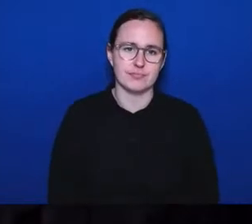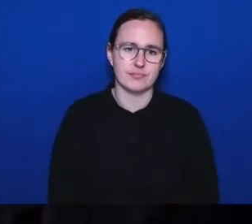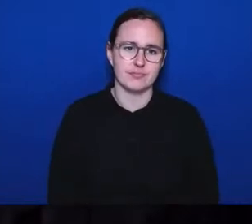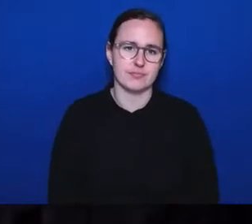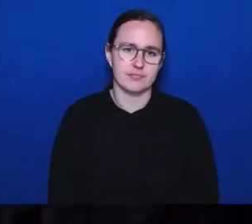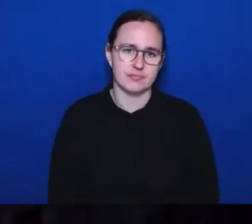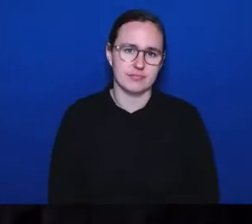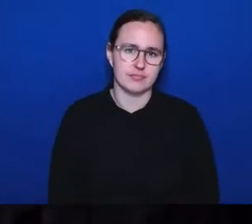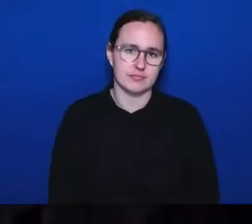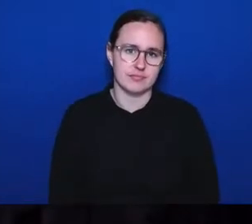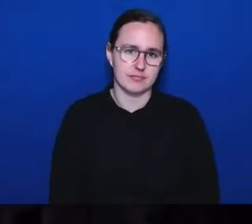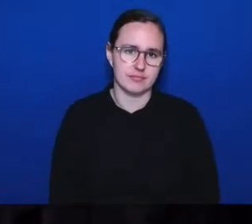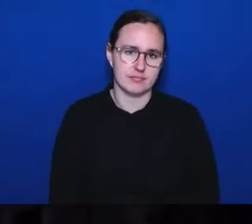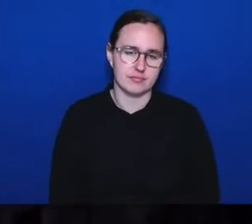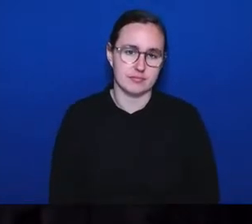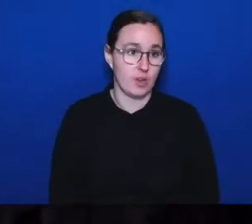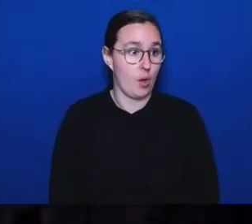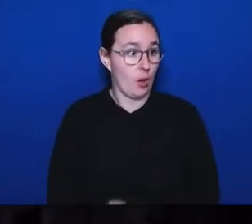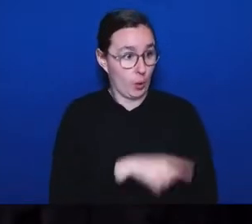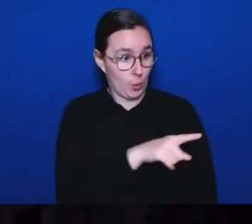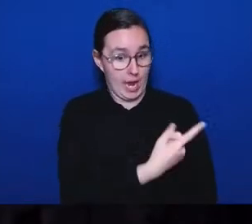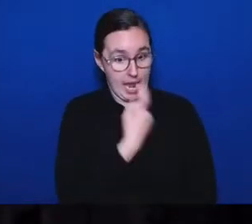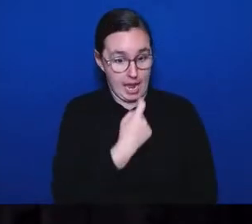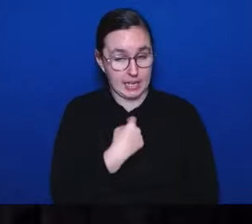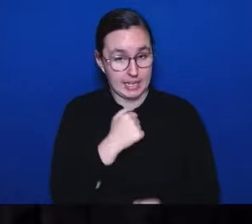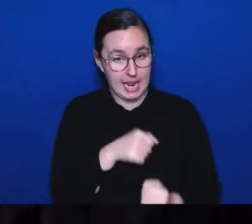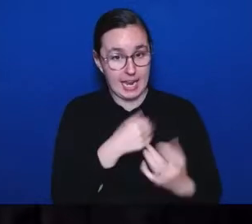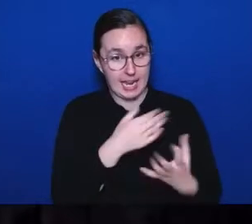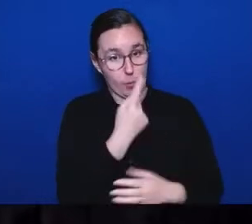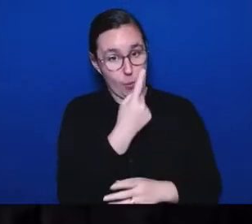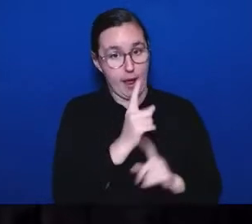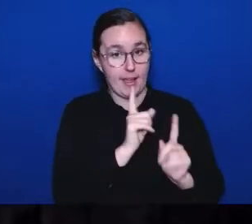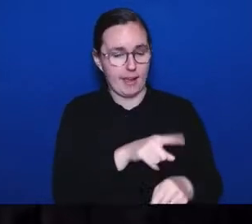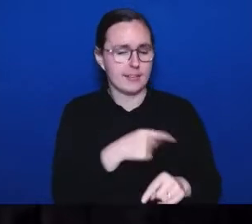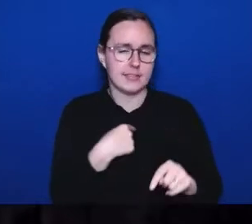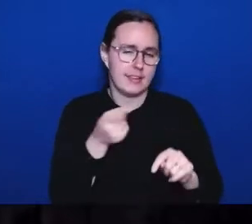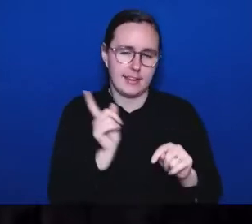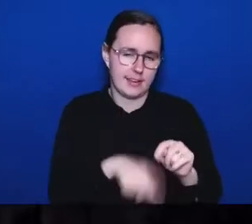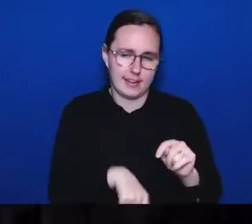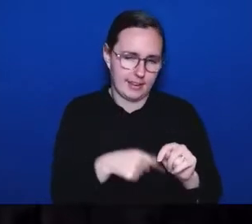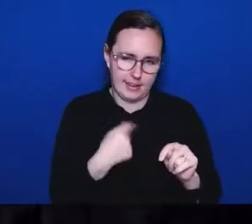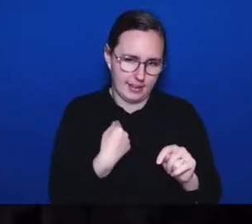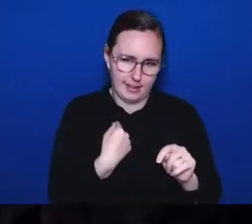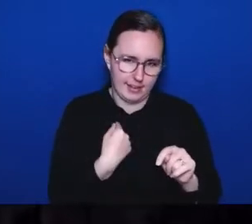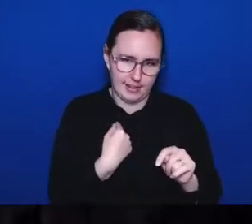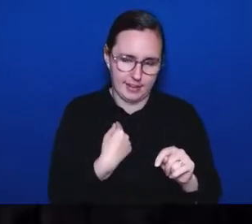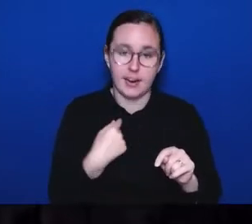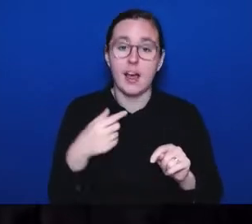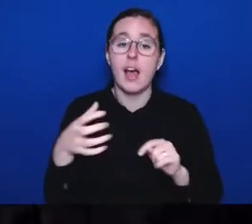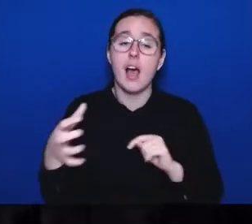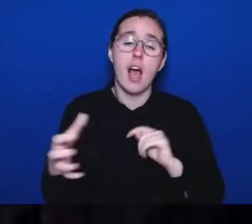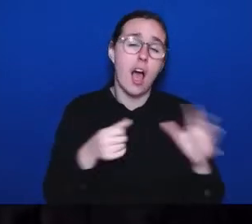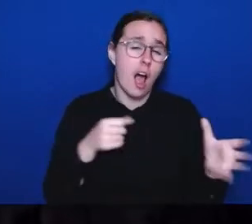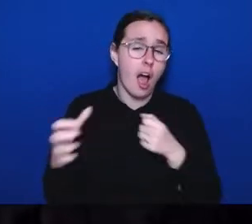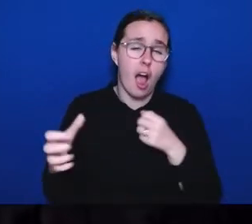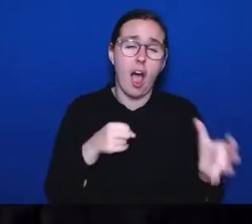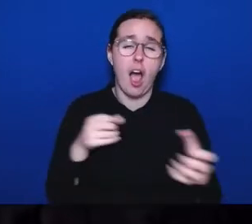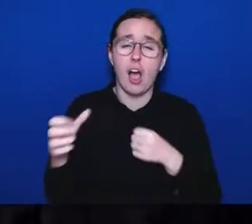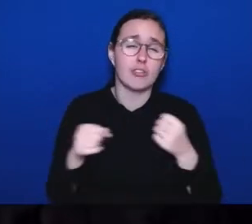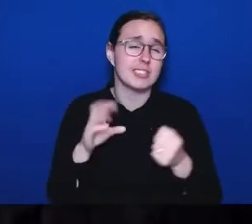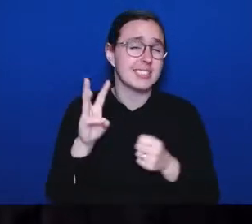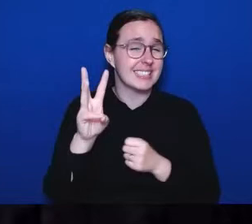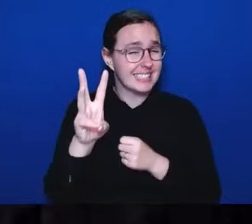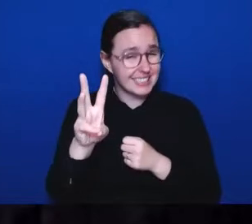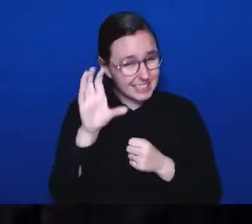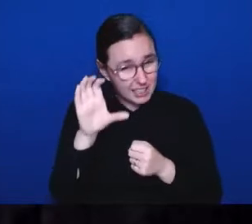have added 38,000 people net to the healthcare system, 600 new family doctors in 5 years,